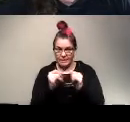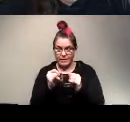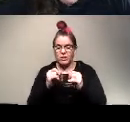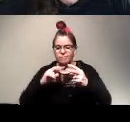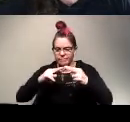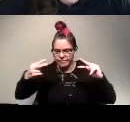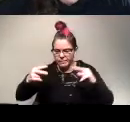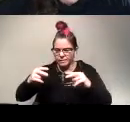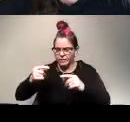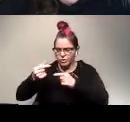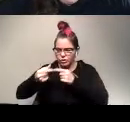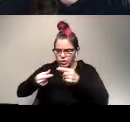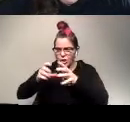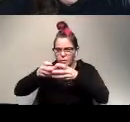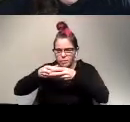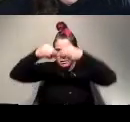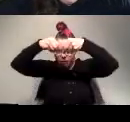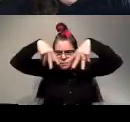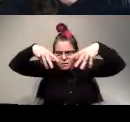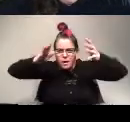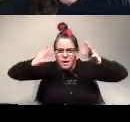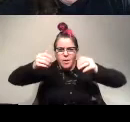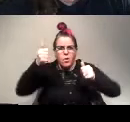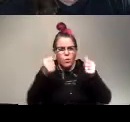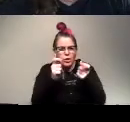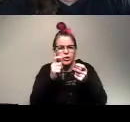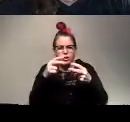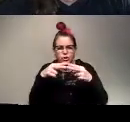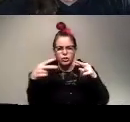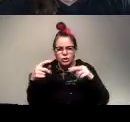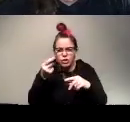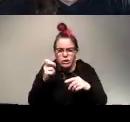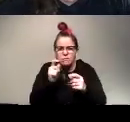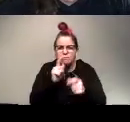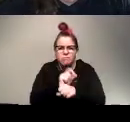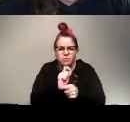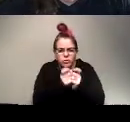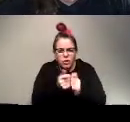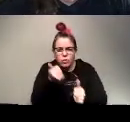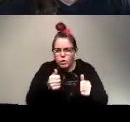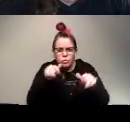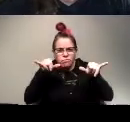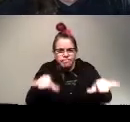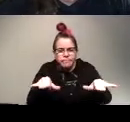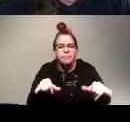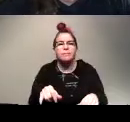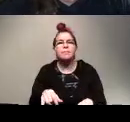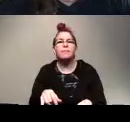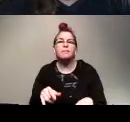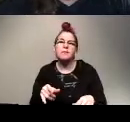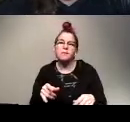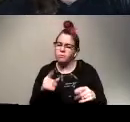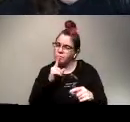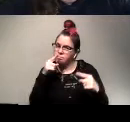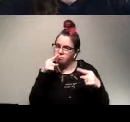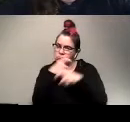them and find out which genes changed, which ones didn't. It turned out to be fairly complicated.